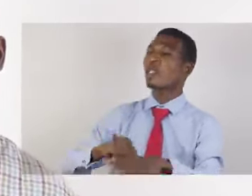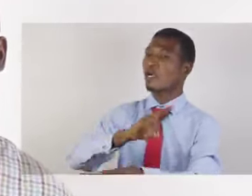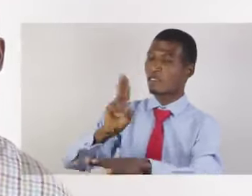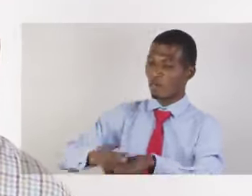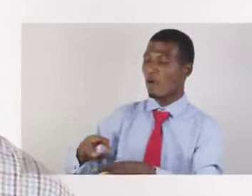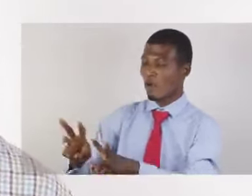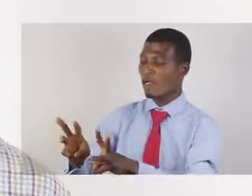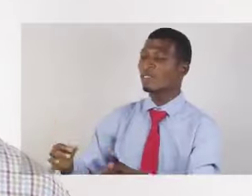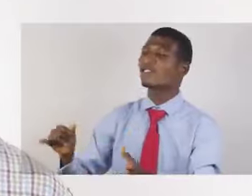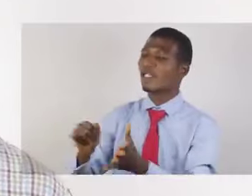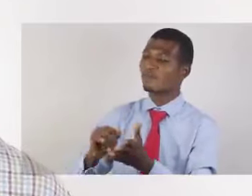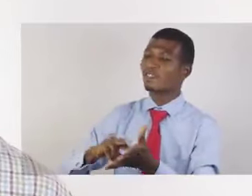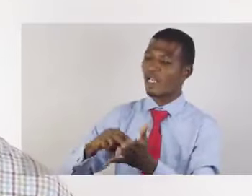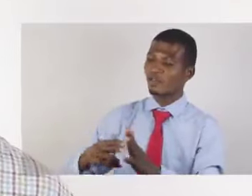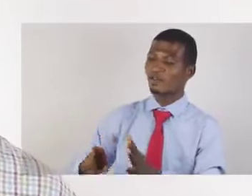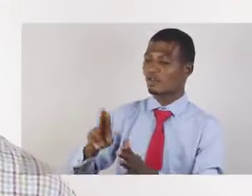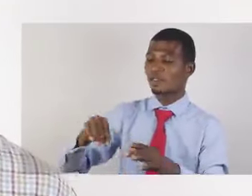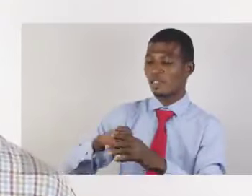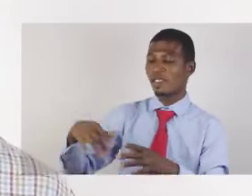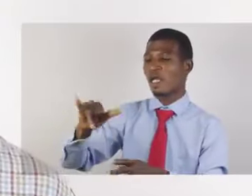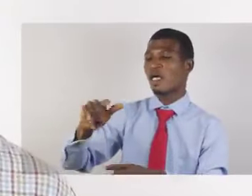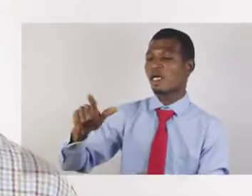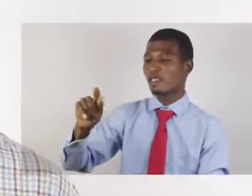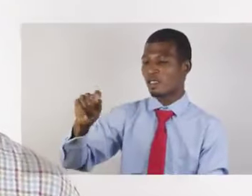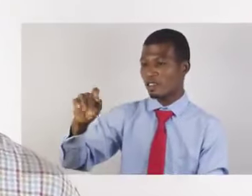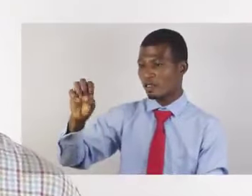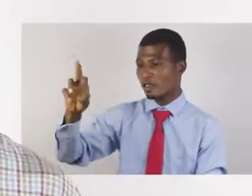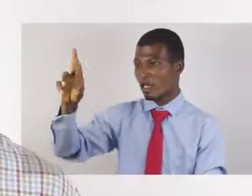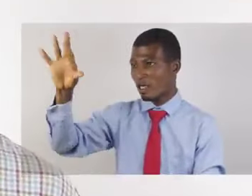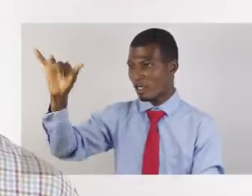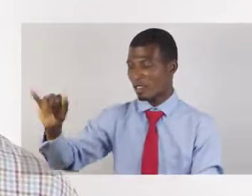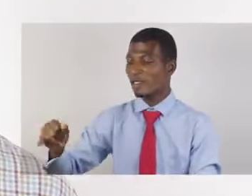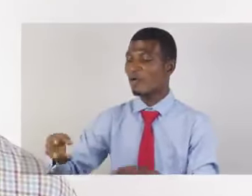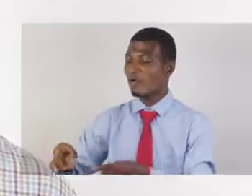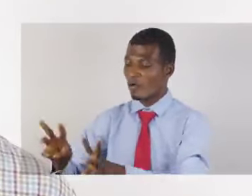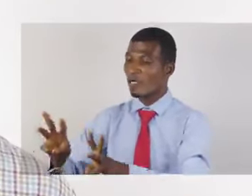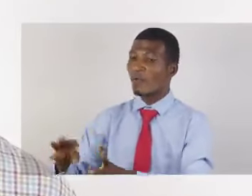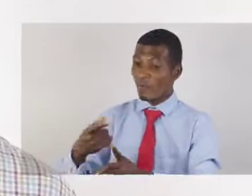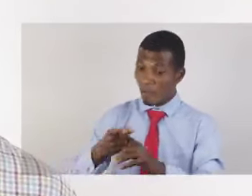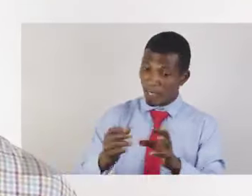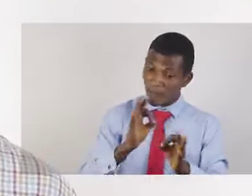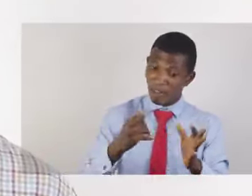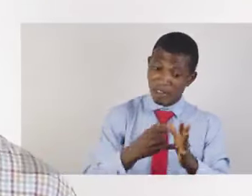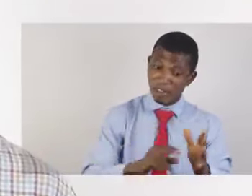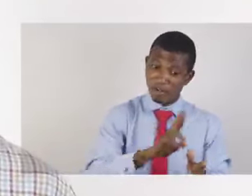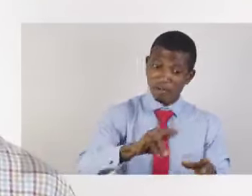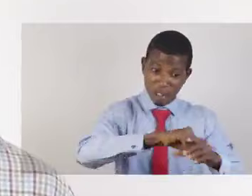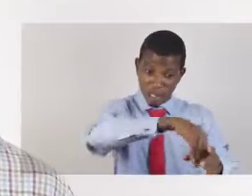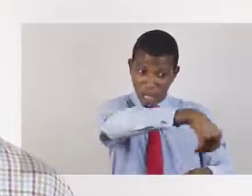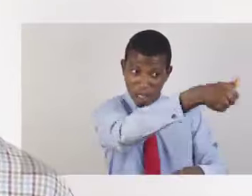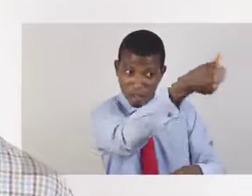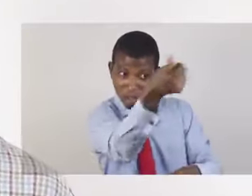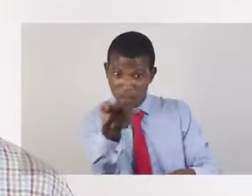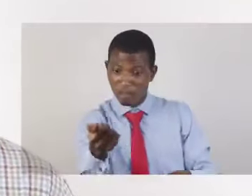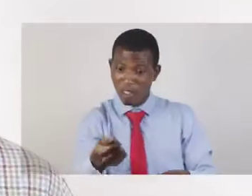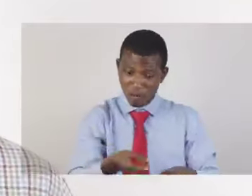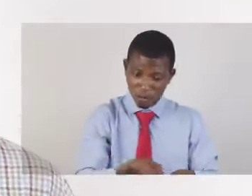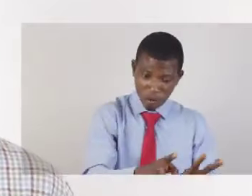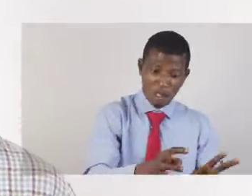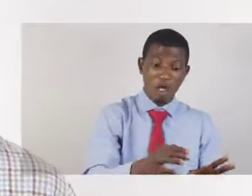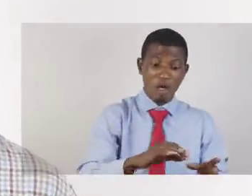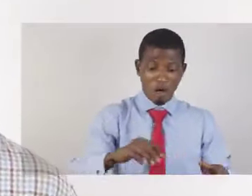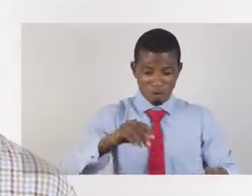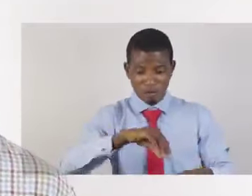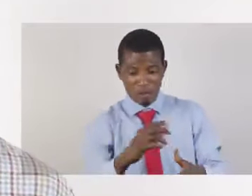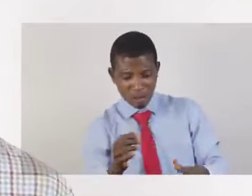form, we say they are used in their literal form. While when words are used in another form other than we know